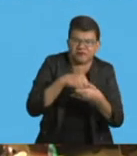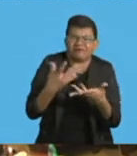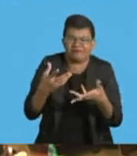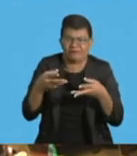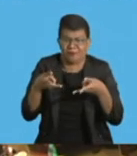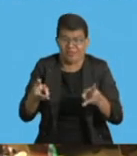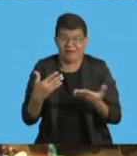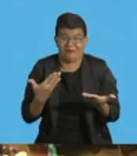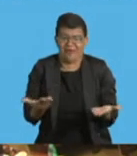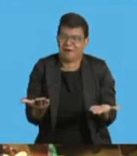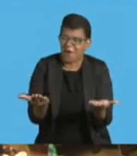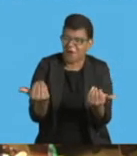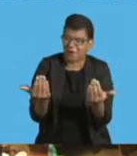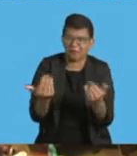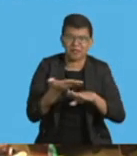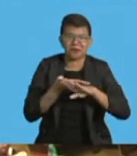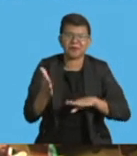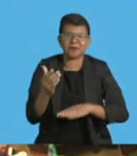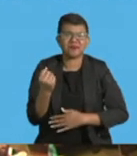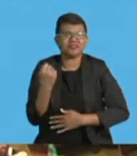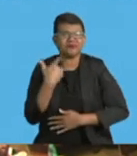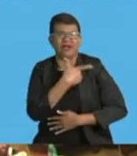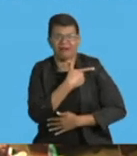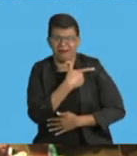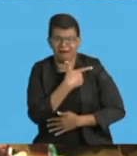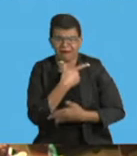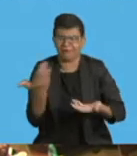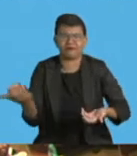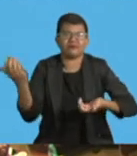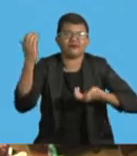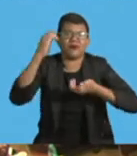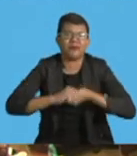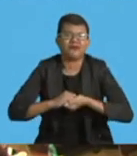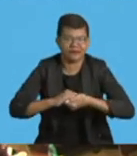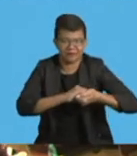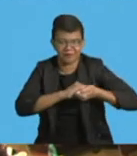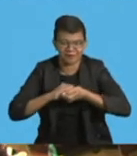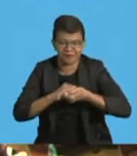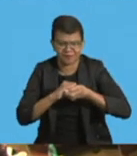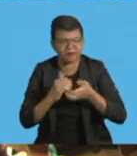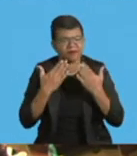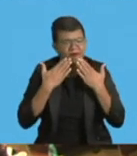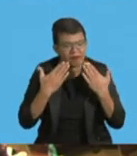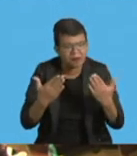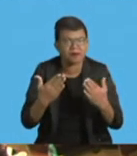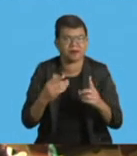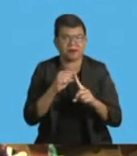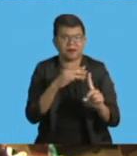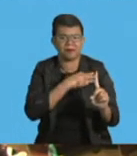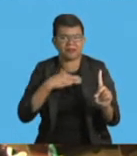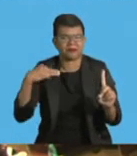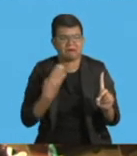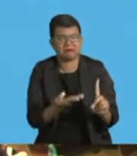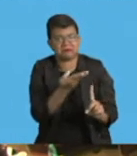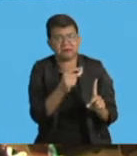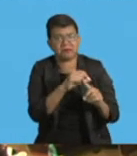newfound spirit of regional cooperation, and I thank both Prime Minister Scott Morrison and Prime Minister Jacinda Ardern for